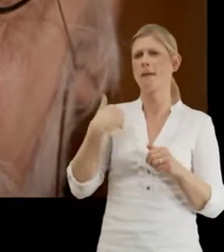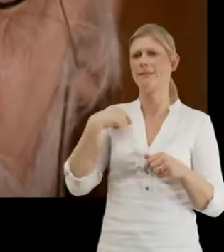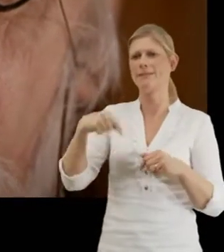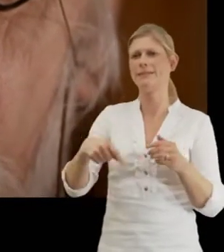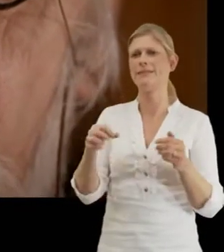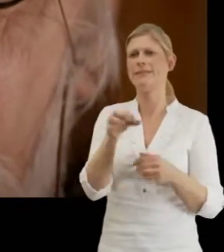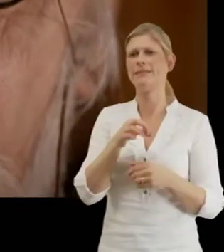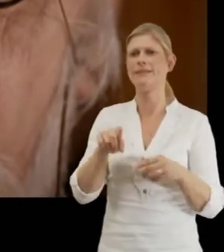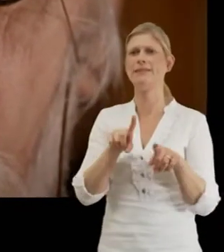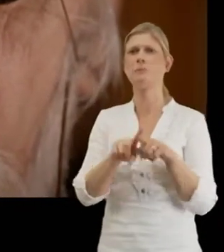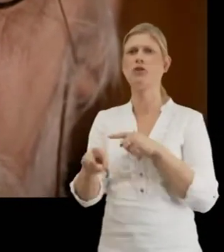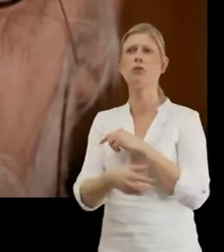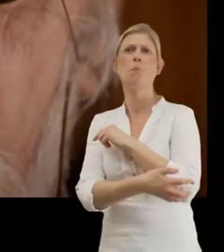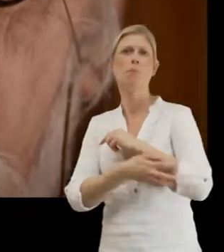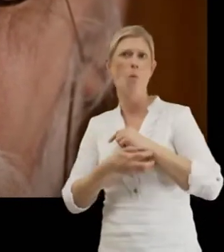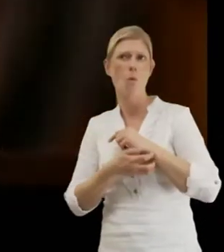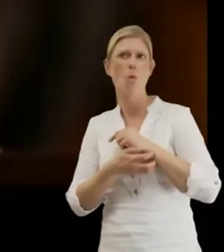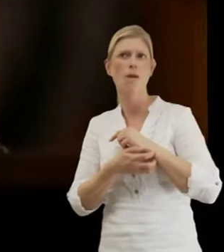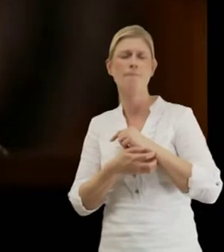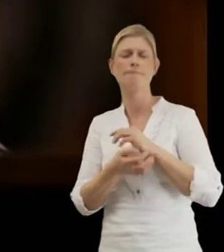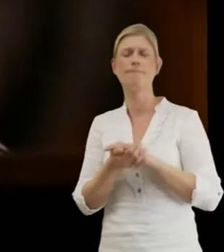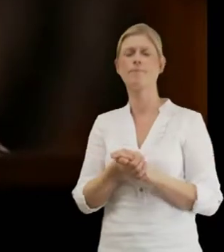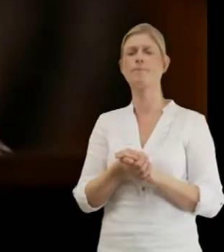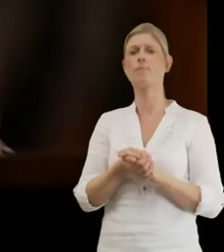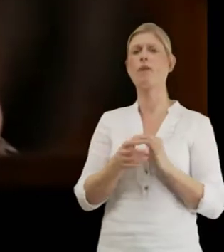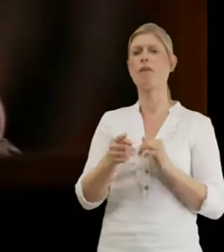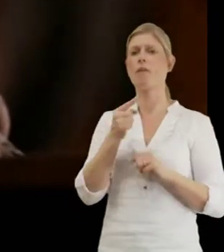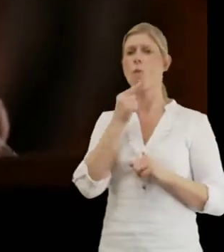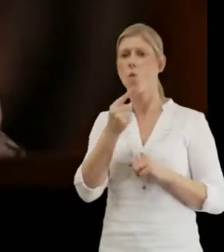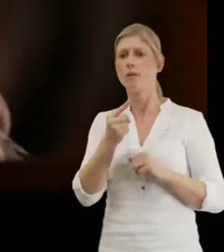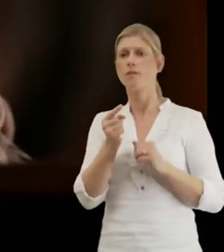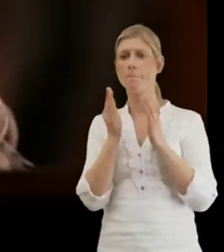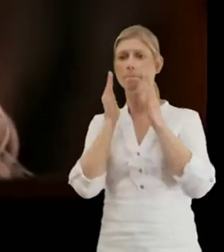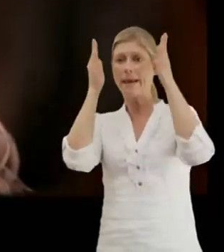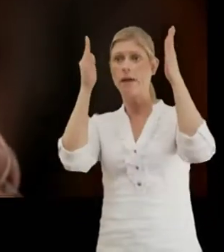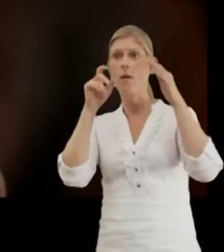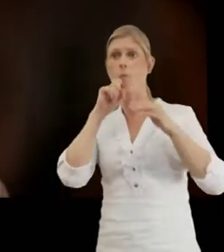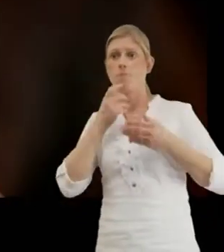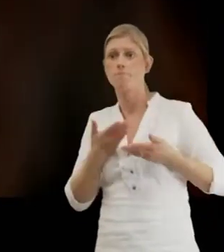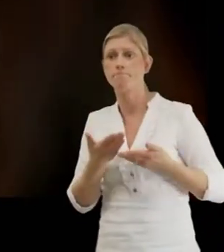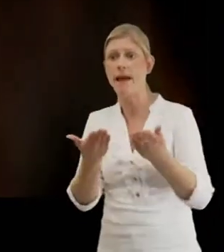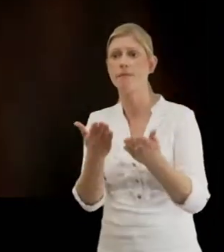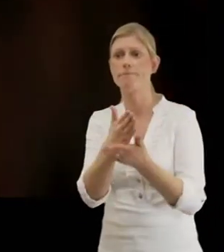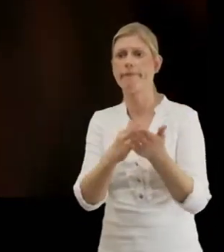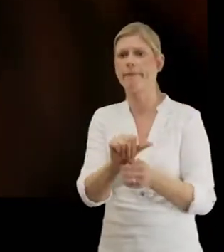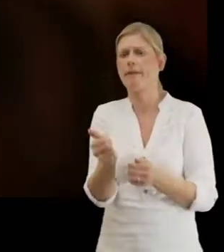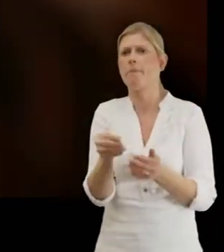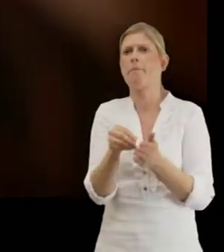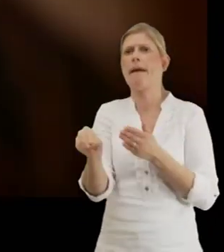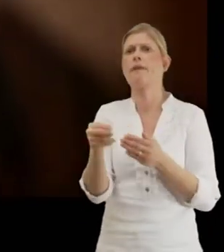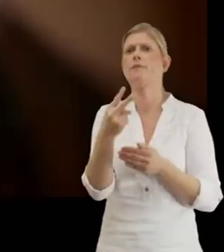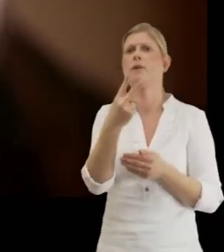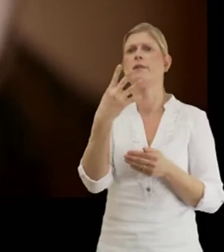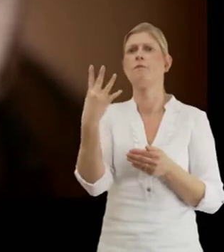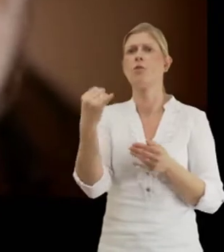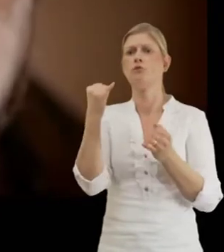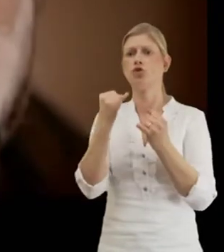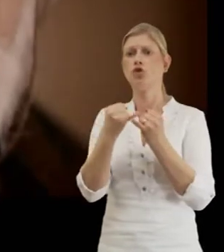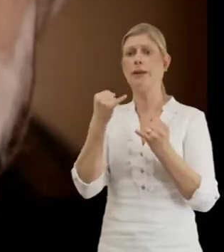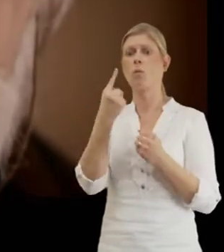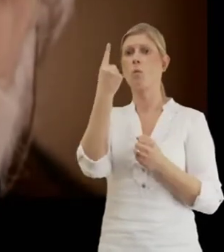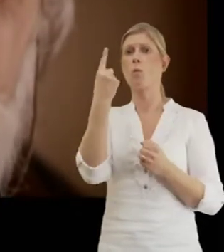poor. It is ordered that the bakers shall bake their bread after the assize of 24 shillings